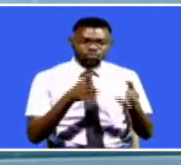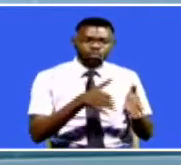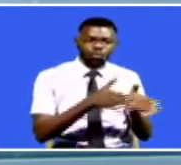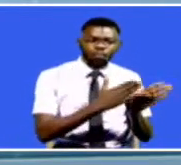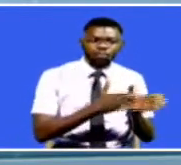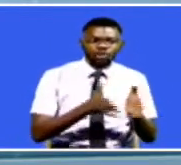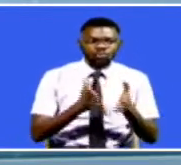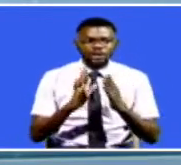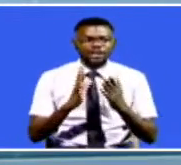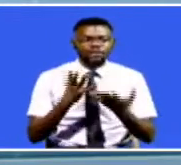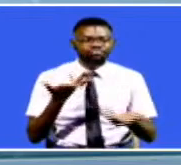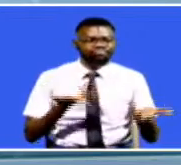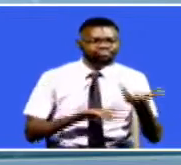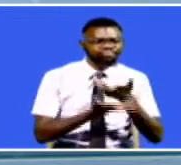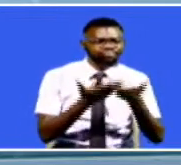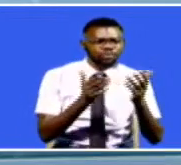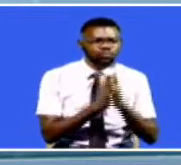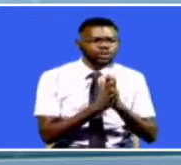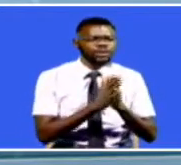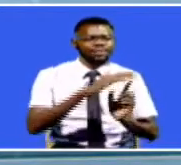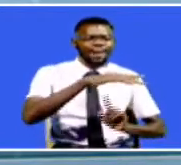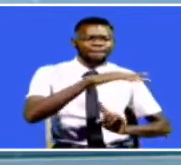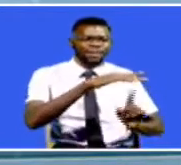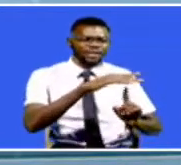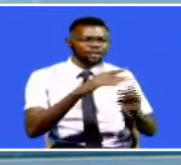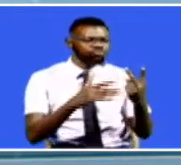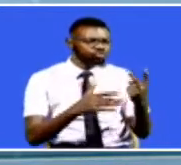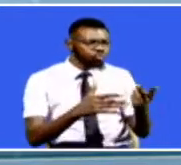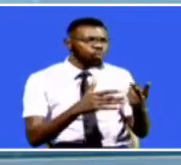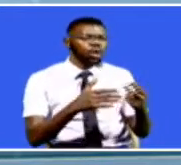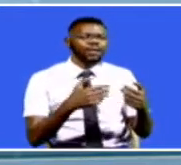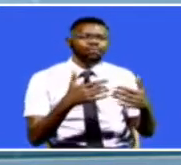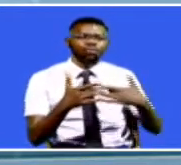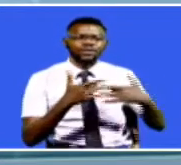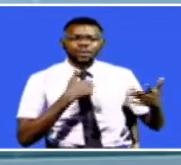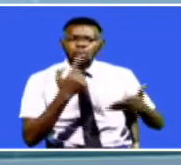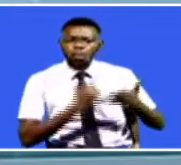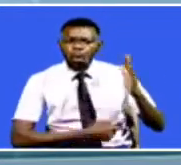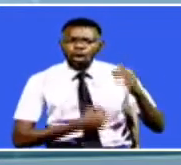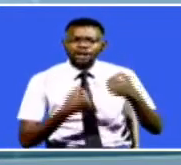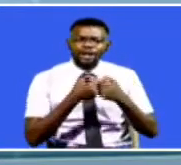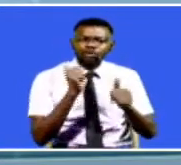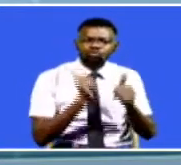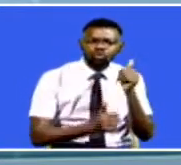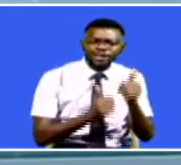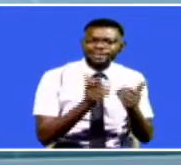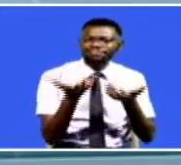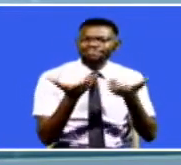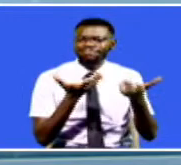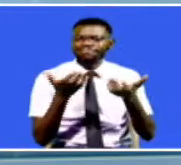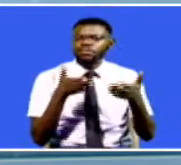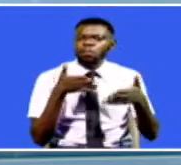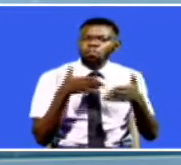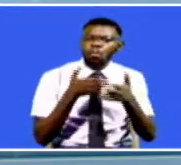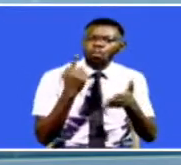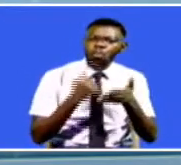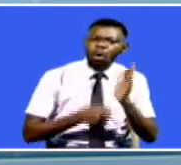two ministers, share their concerns, opportunities and challenges on cross-border trade and bilateral